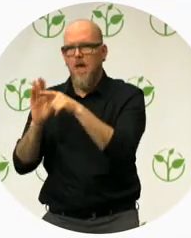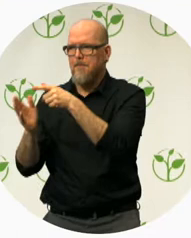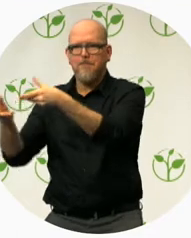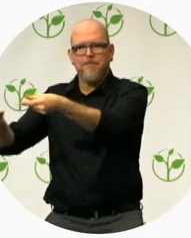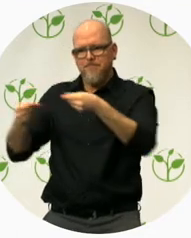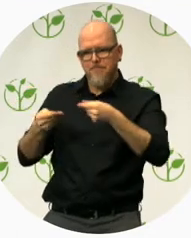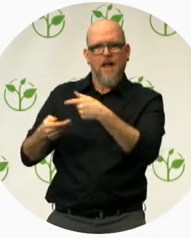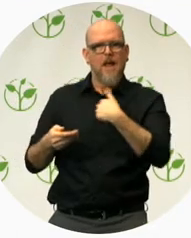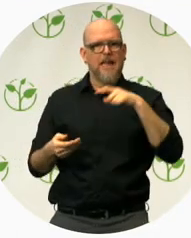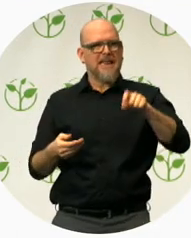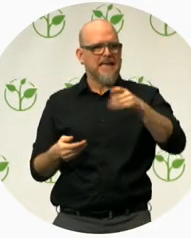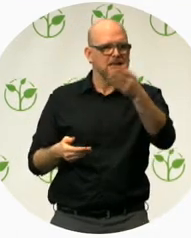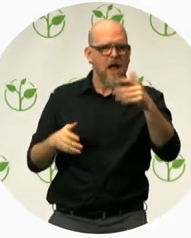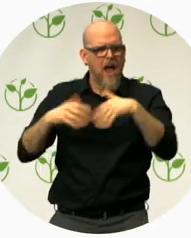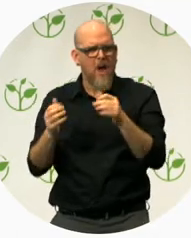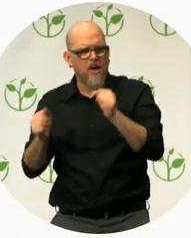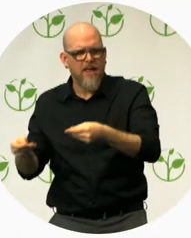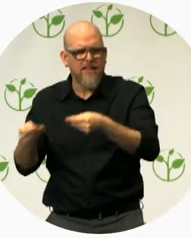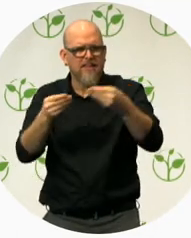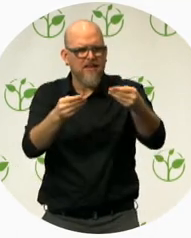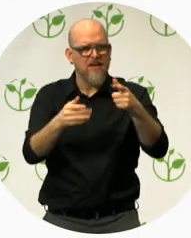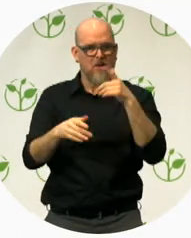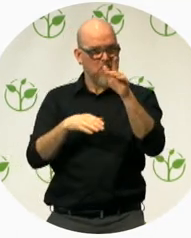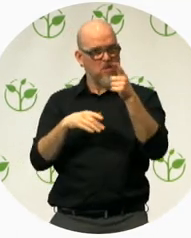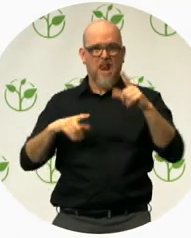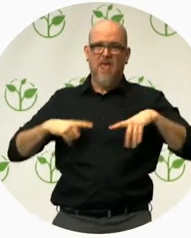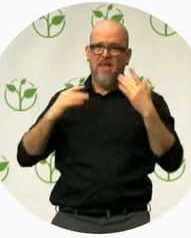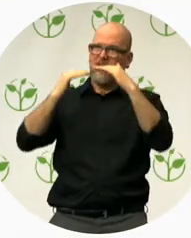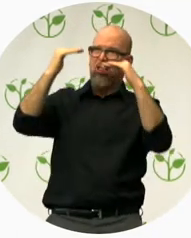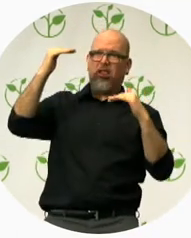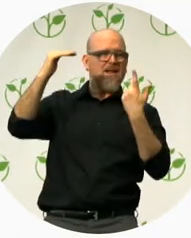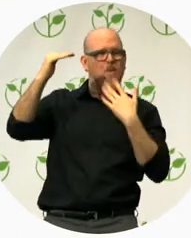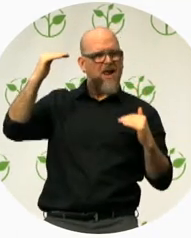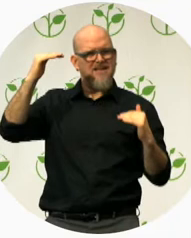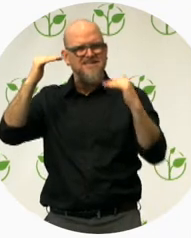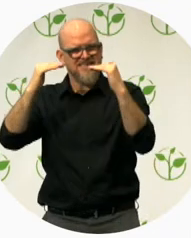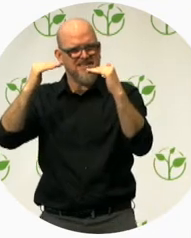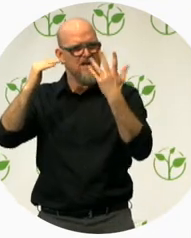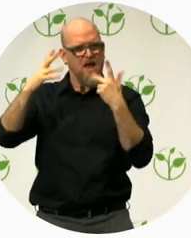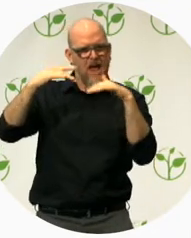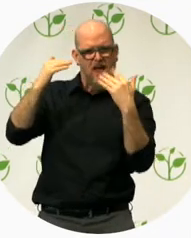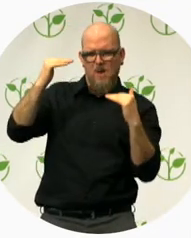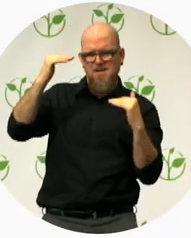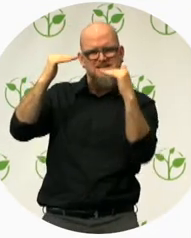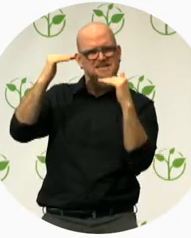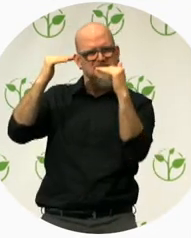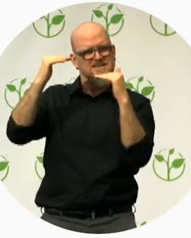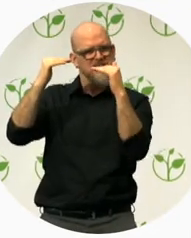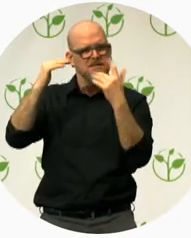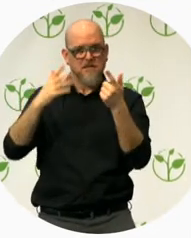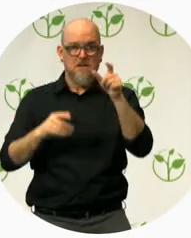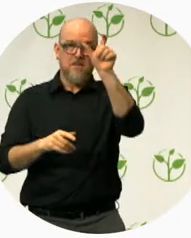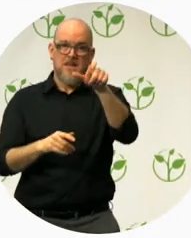there? Well, the gap keeps moving because humans keep moving. Their behavior keeps changing, and as such, we keep introducing new